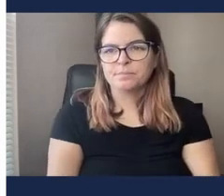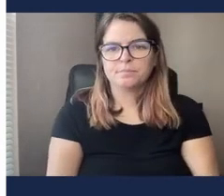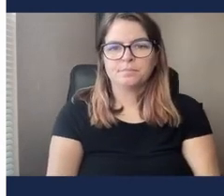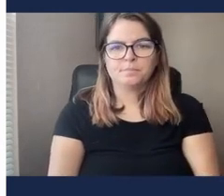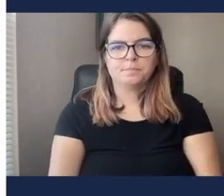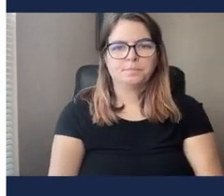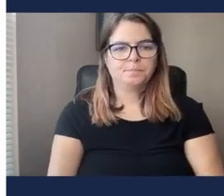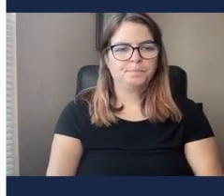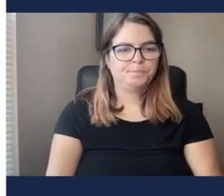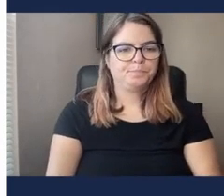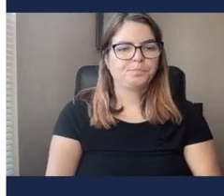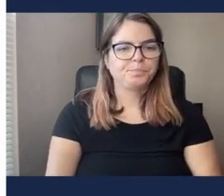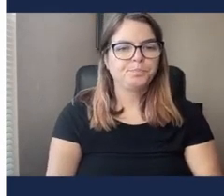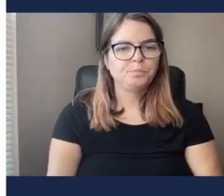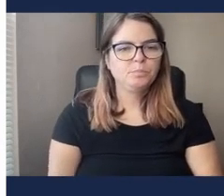slide, please.